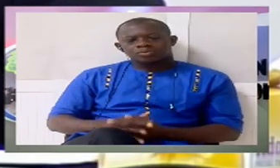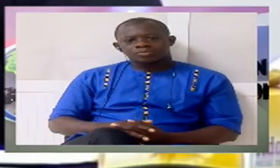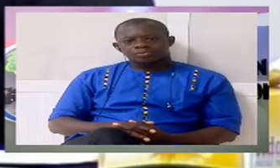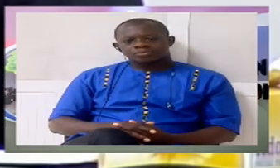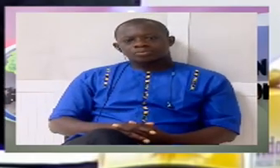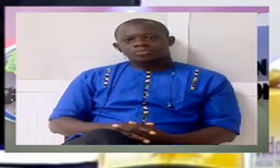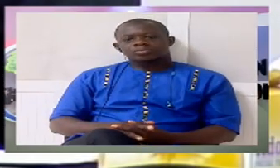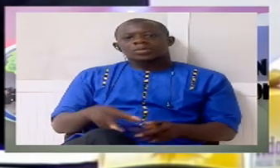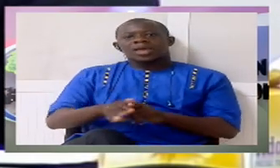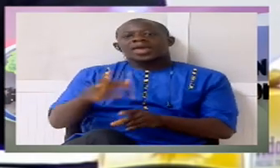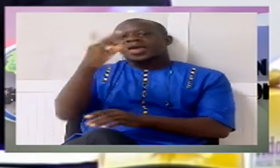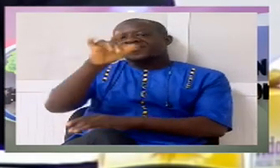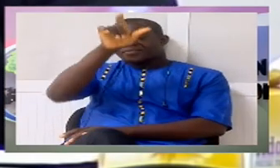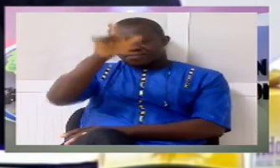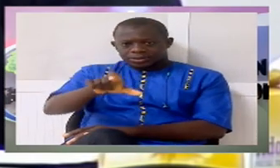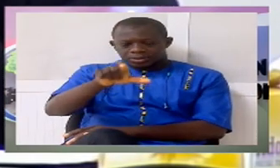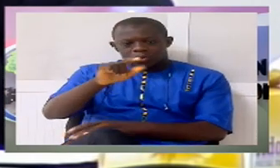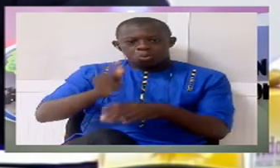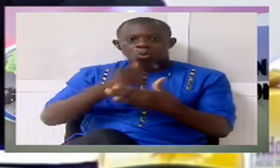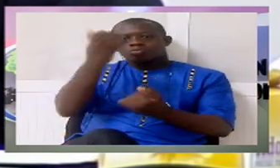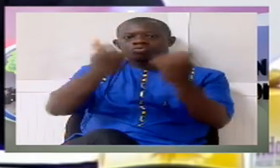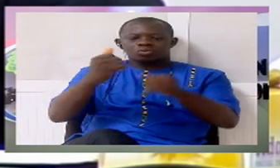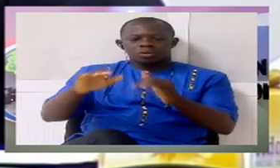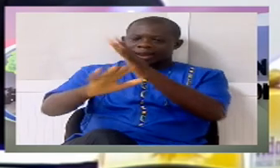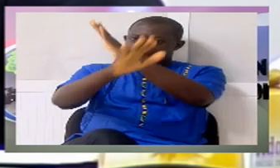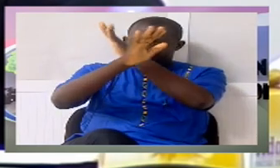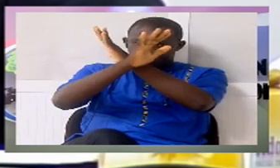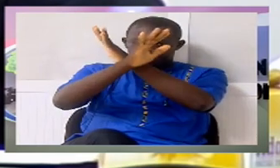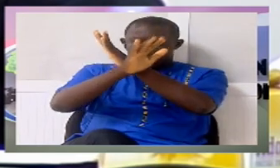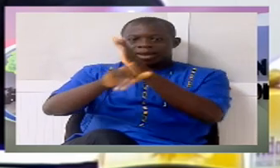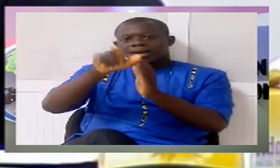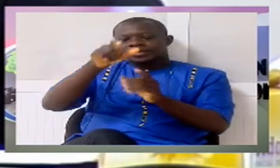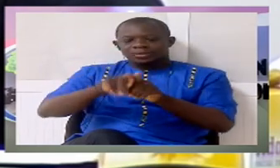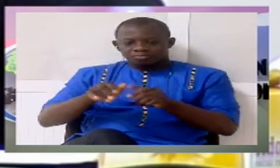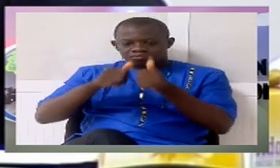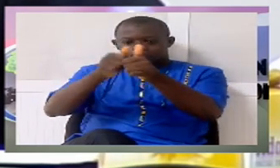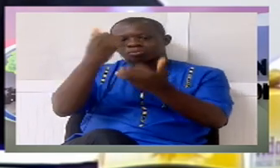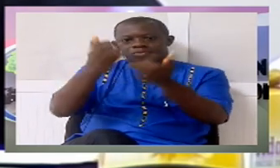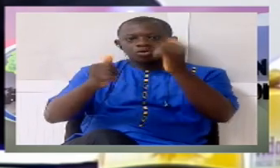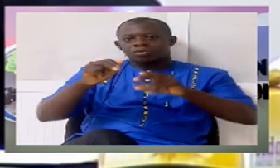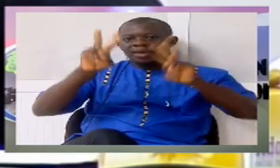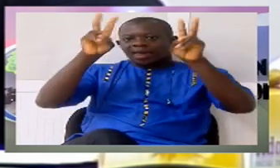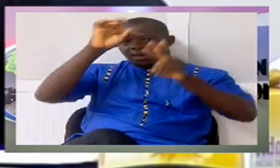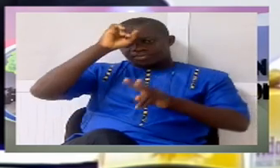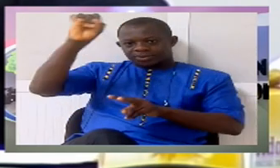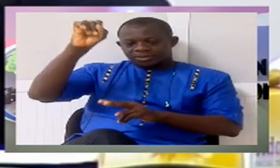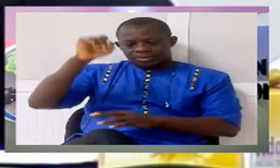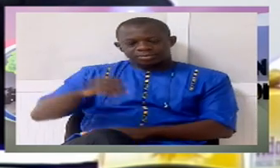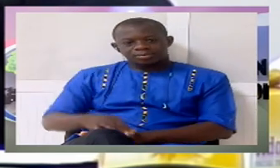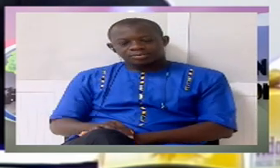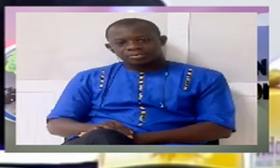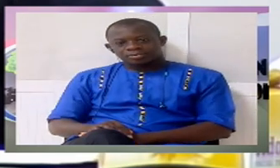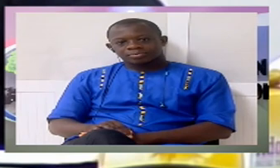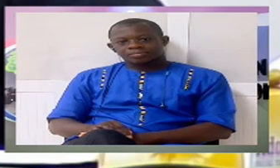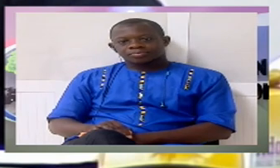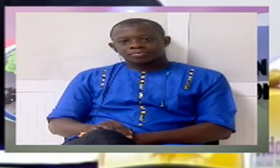If a threat is approaching the convoy. Suñ gisé lo xamné mu ngi ñëw jublu ci convoy bi. Té olu